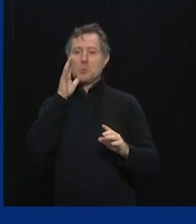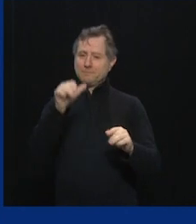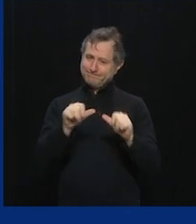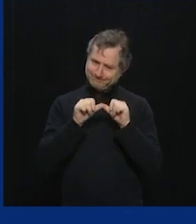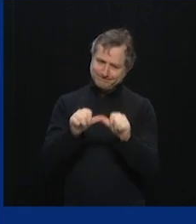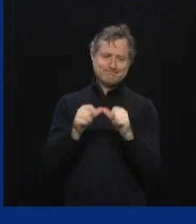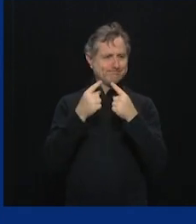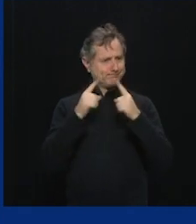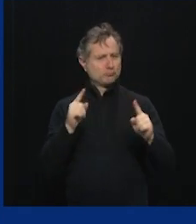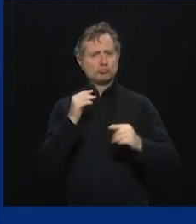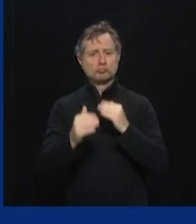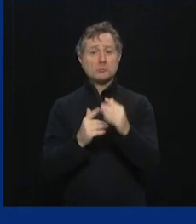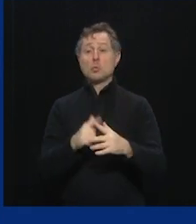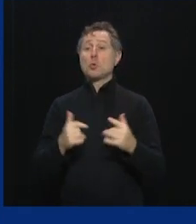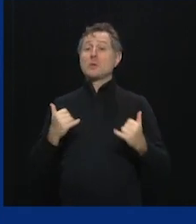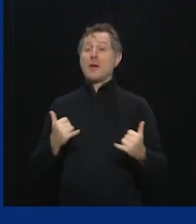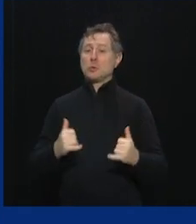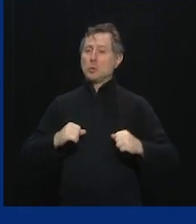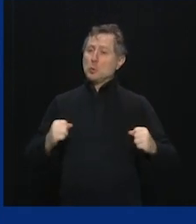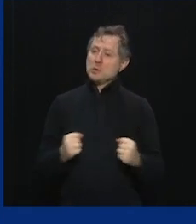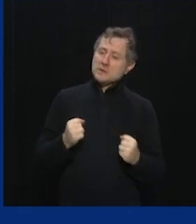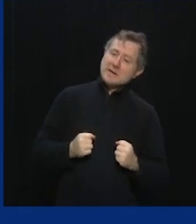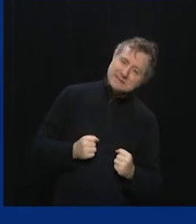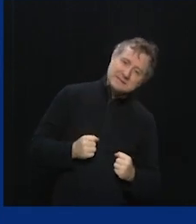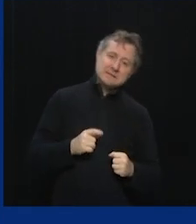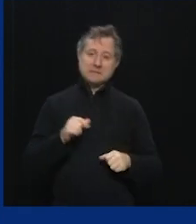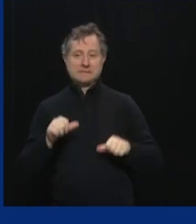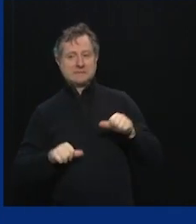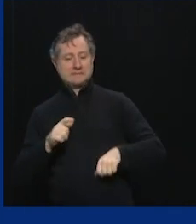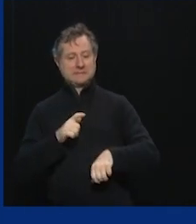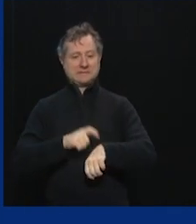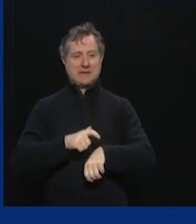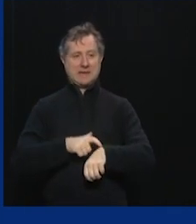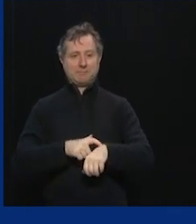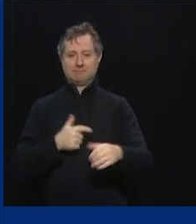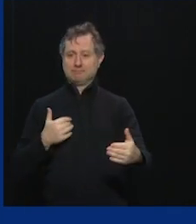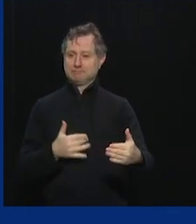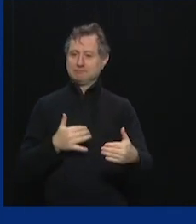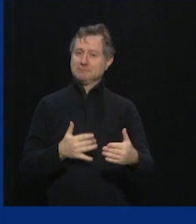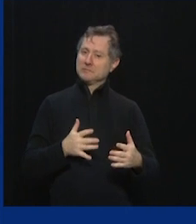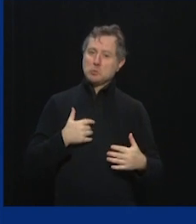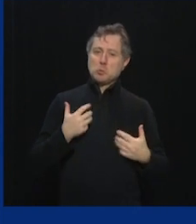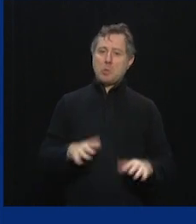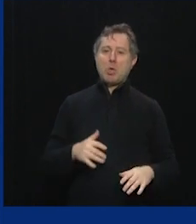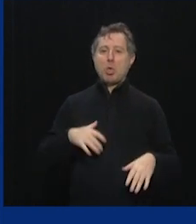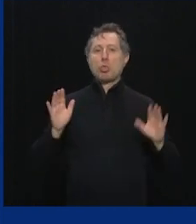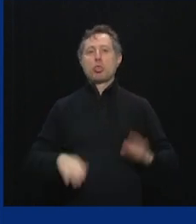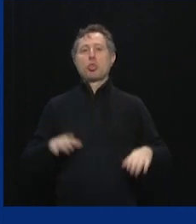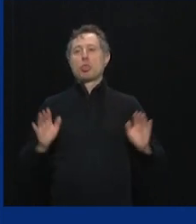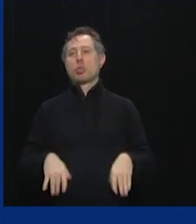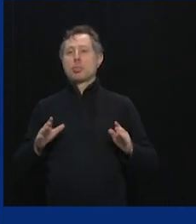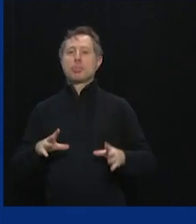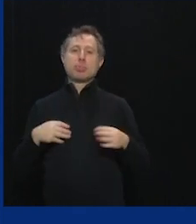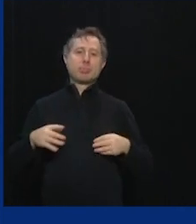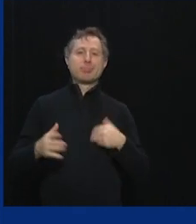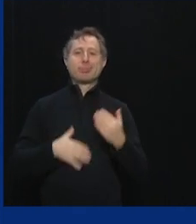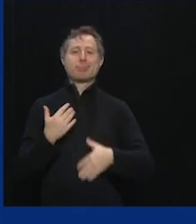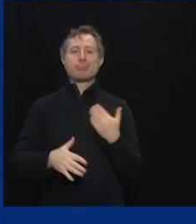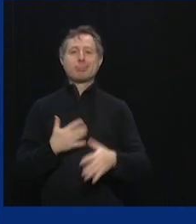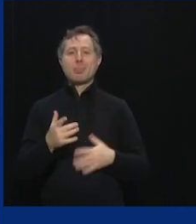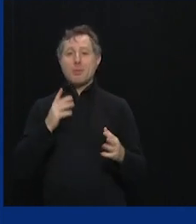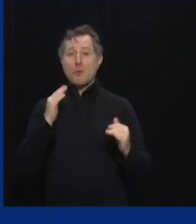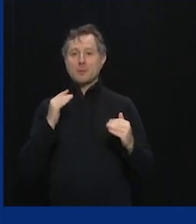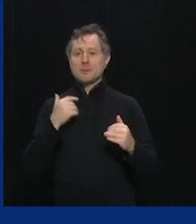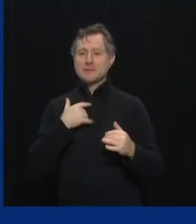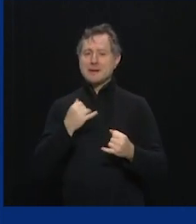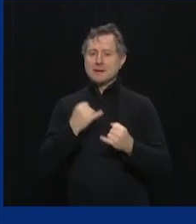into a vulnerable time, and we are not getting complacent. And we are hopeful that this is the last Halloween when parents have to worry about whether